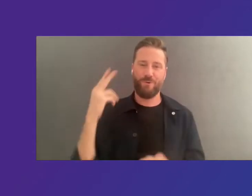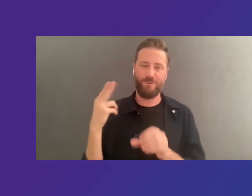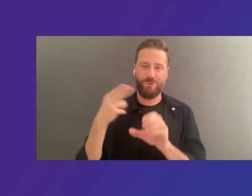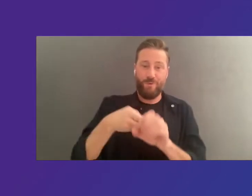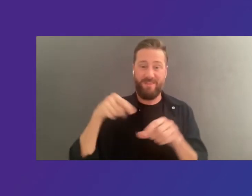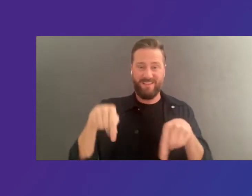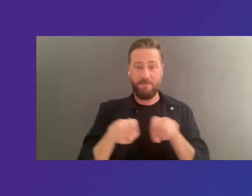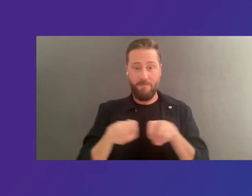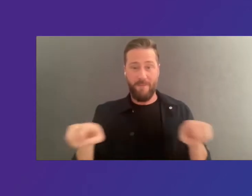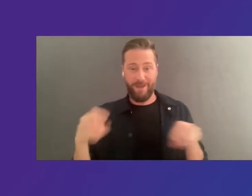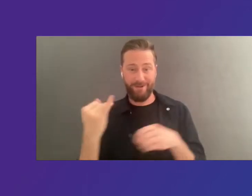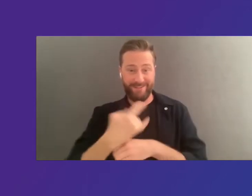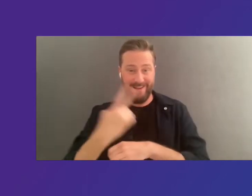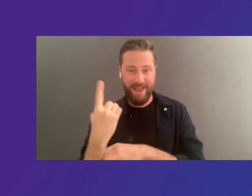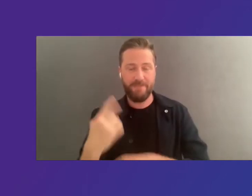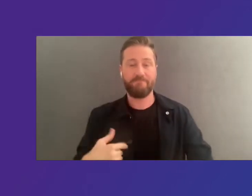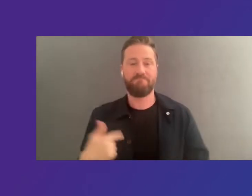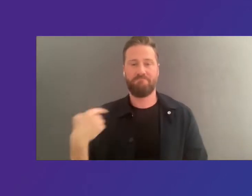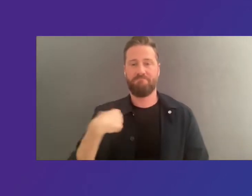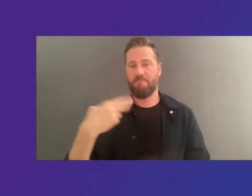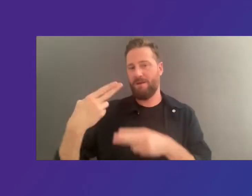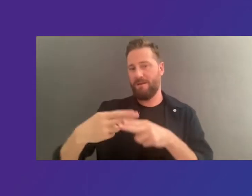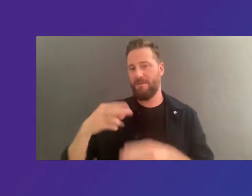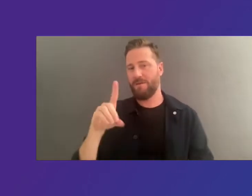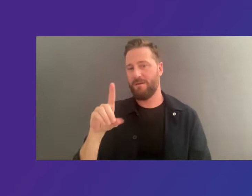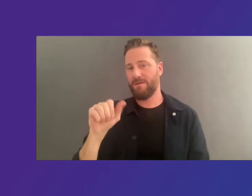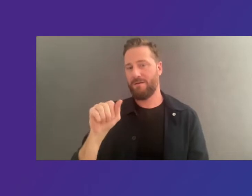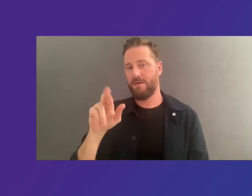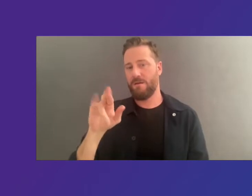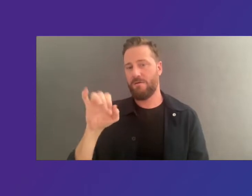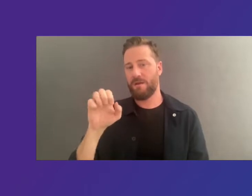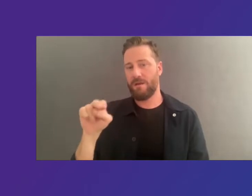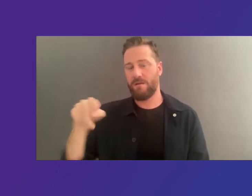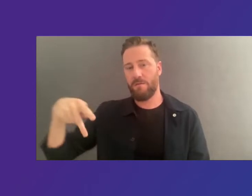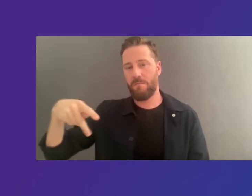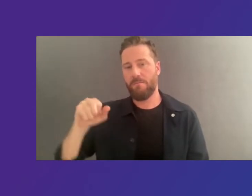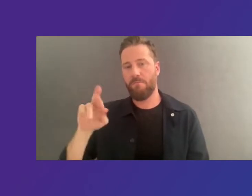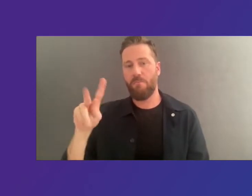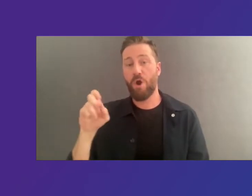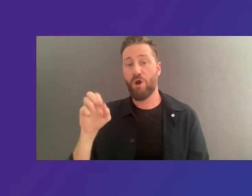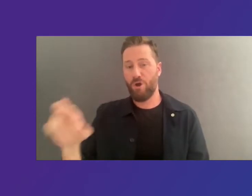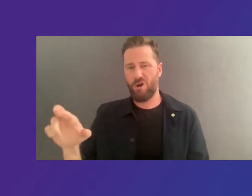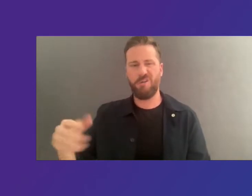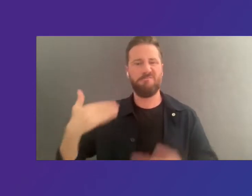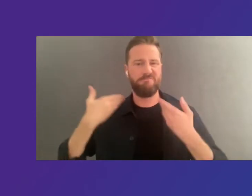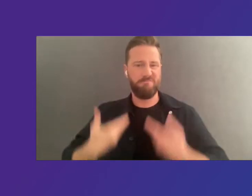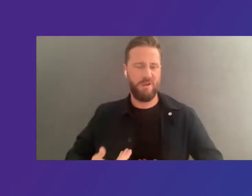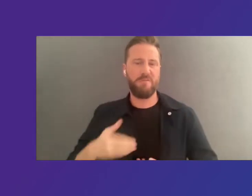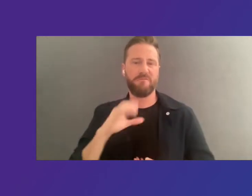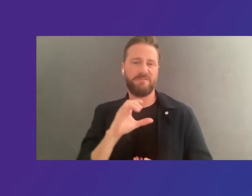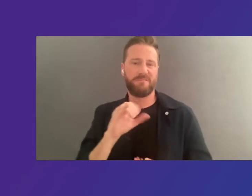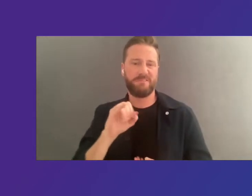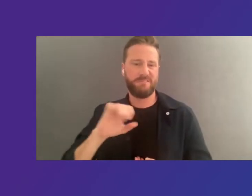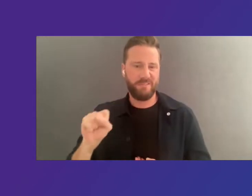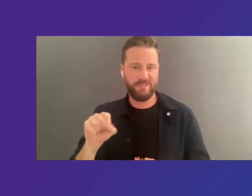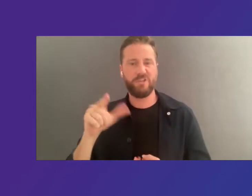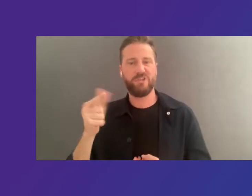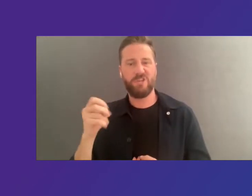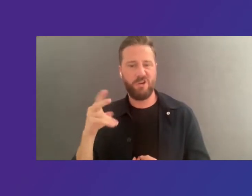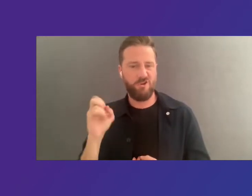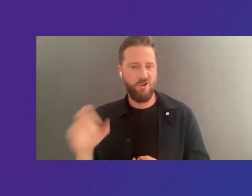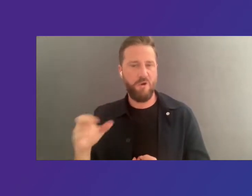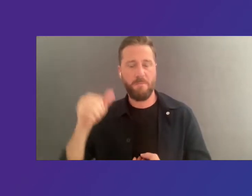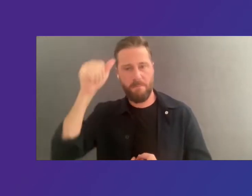panel today. My name is Darian Parker. I identify as a cisgender male.